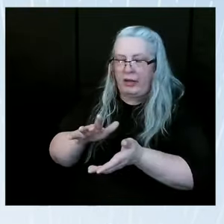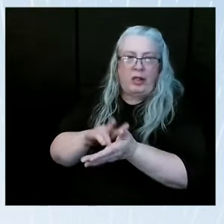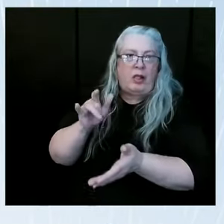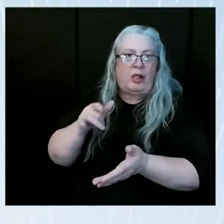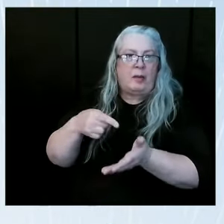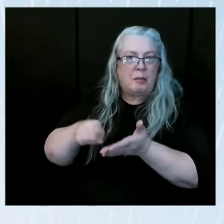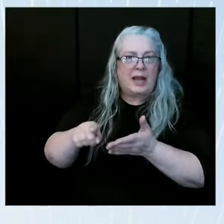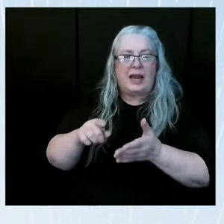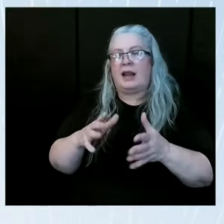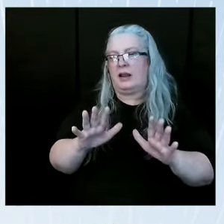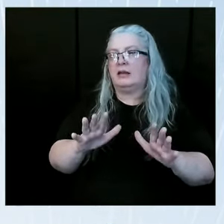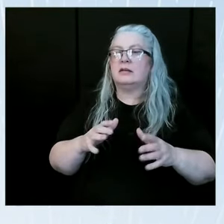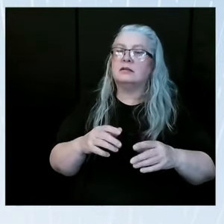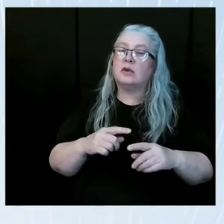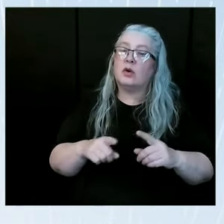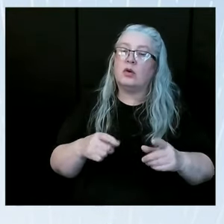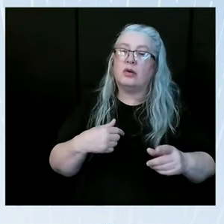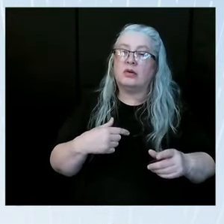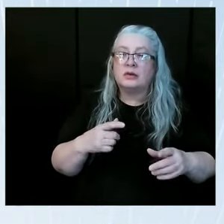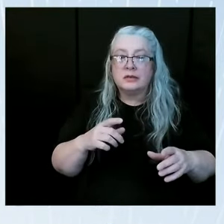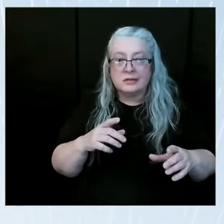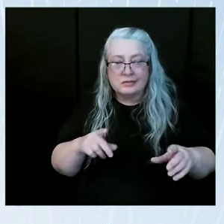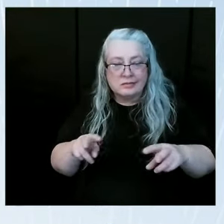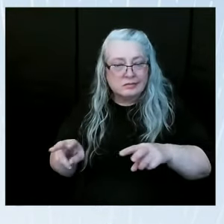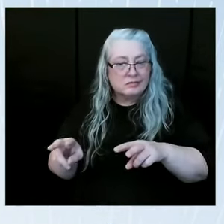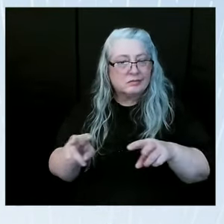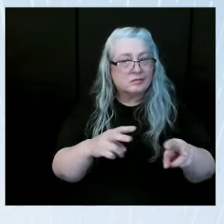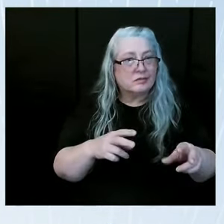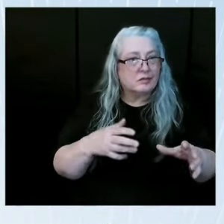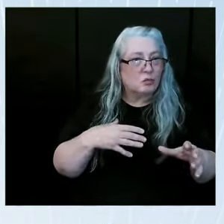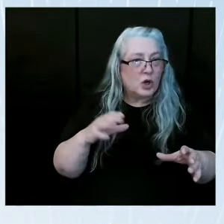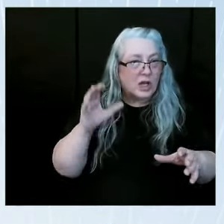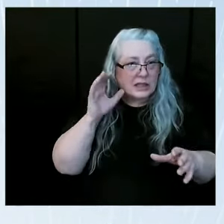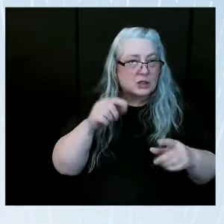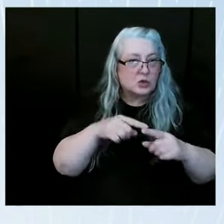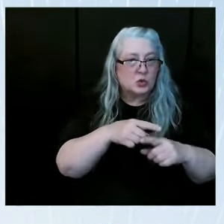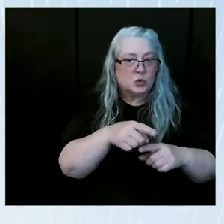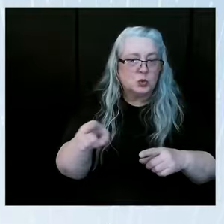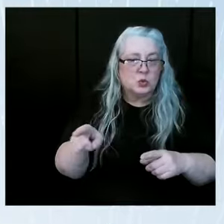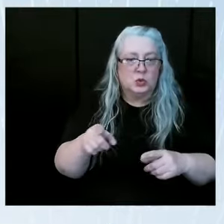we'll start to go around. So, Mr. Attorney General, Merrick, the floor is yours.